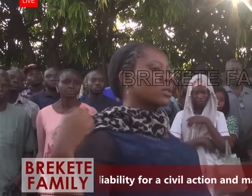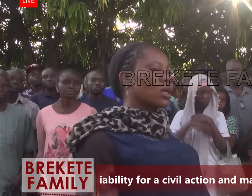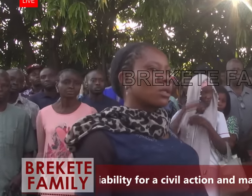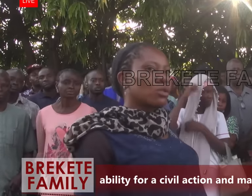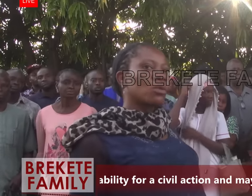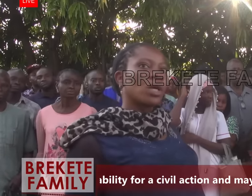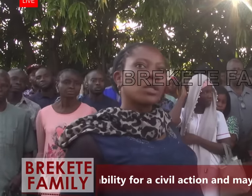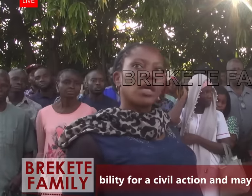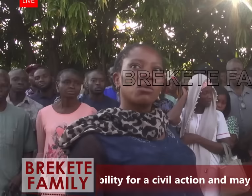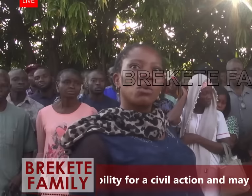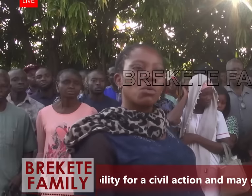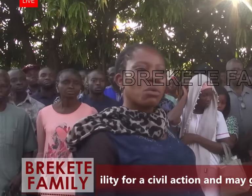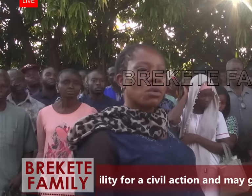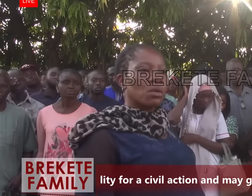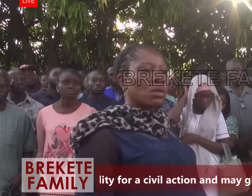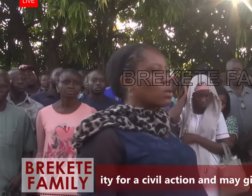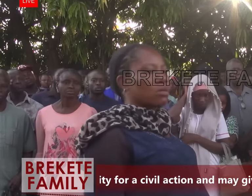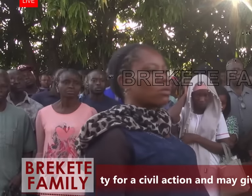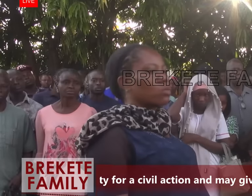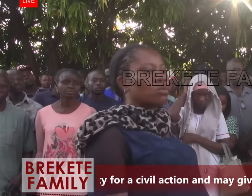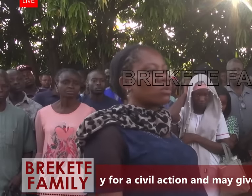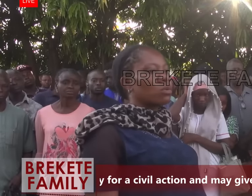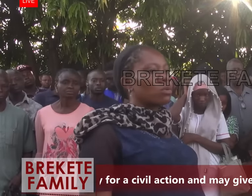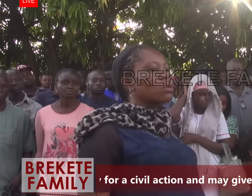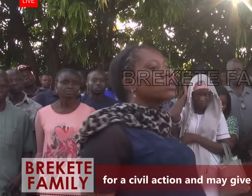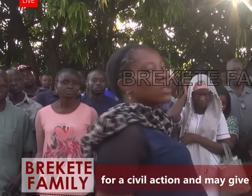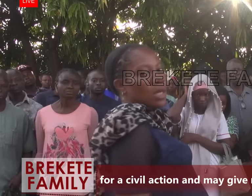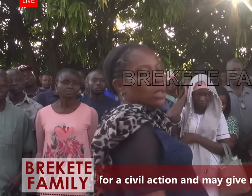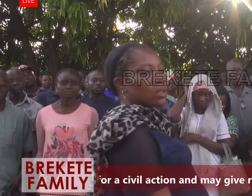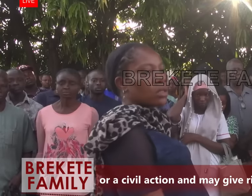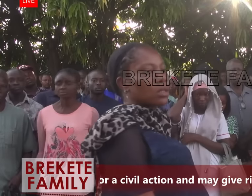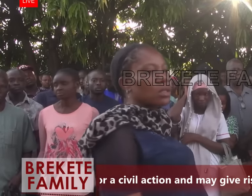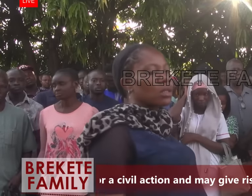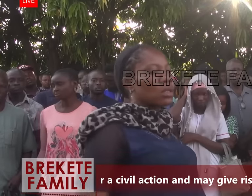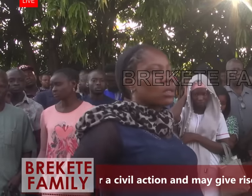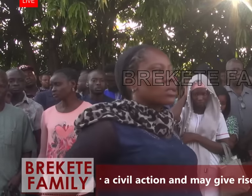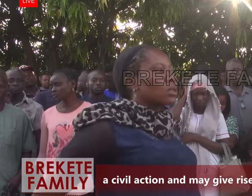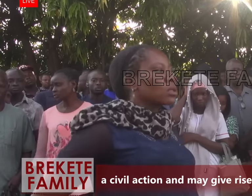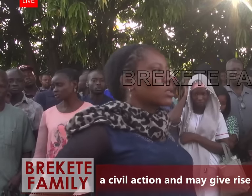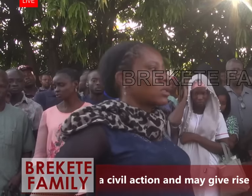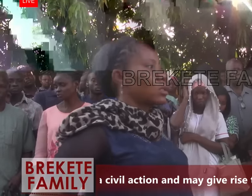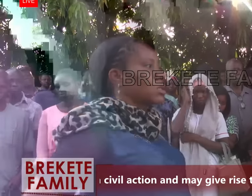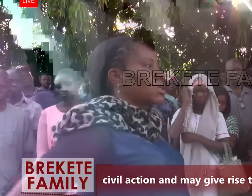theone come the bone don't go back he still